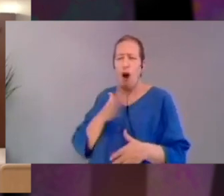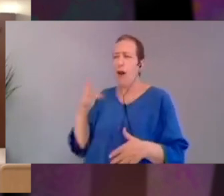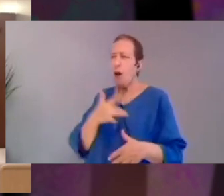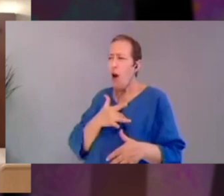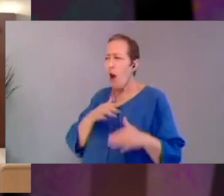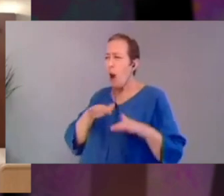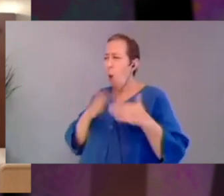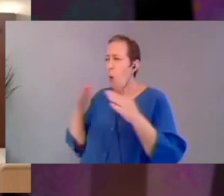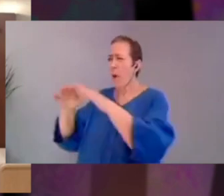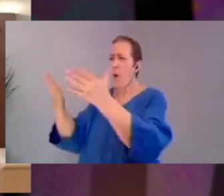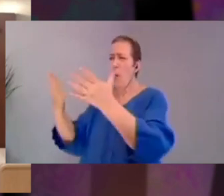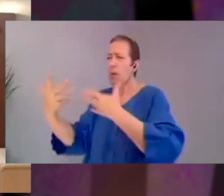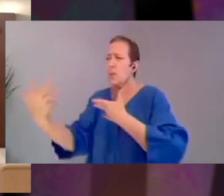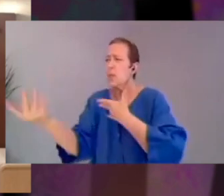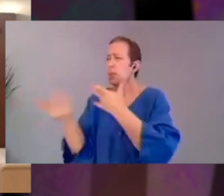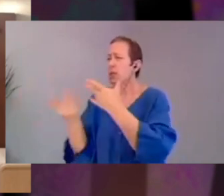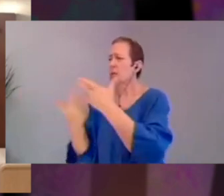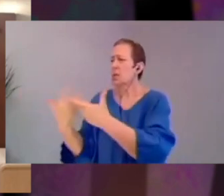like, hey,